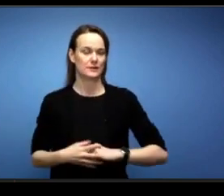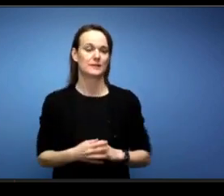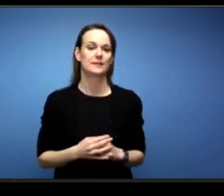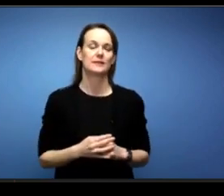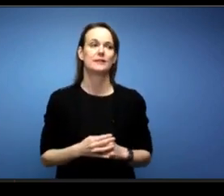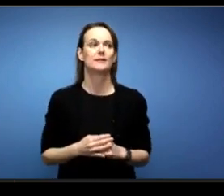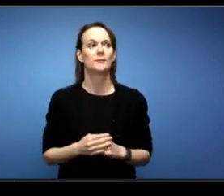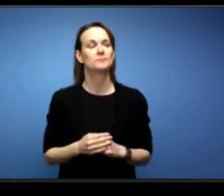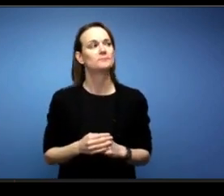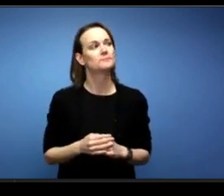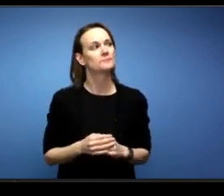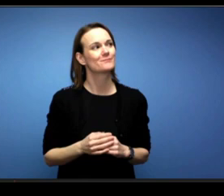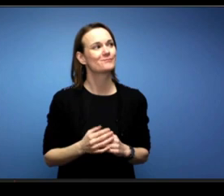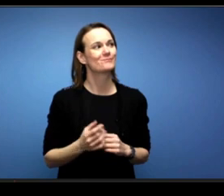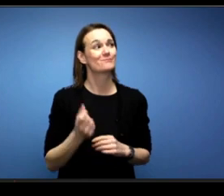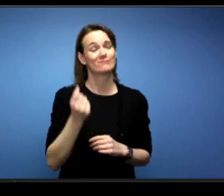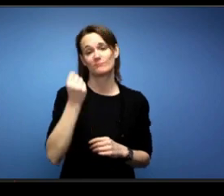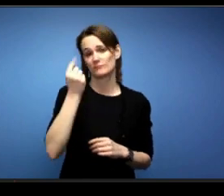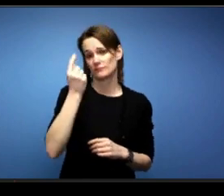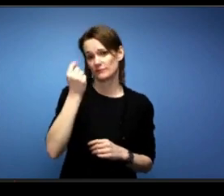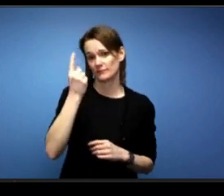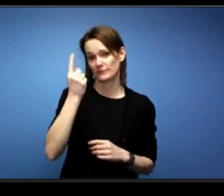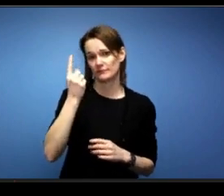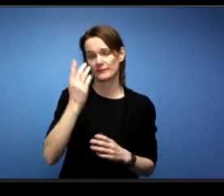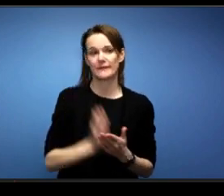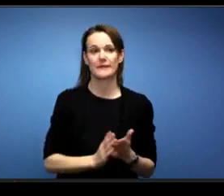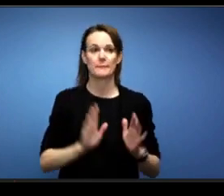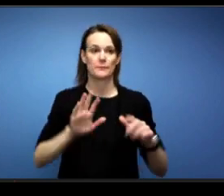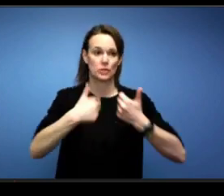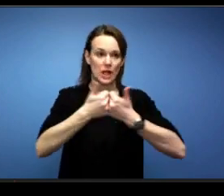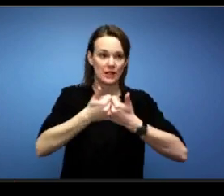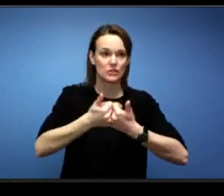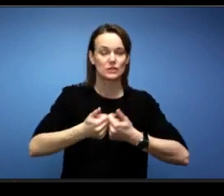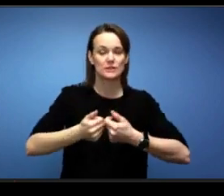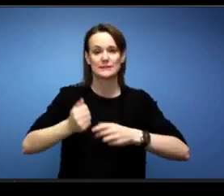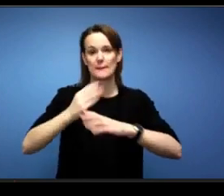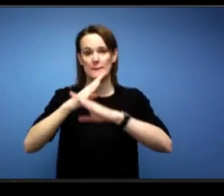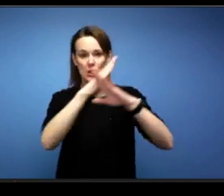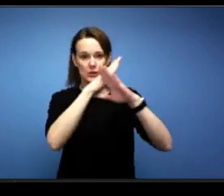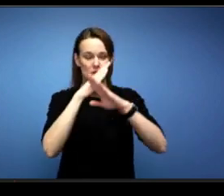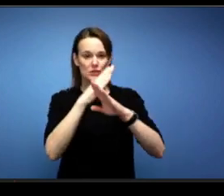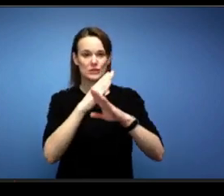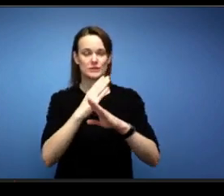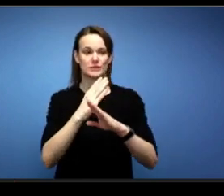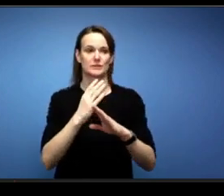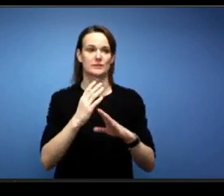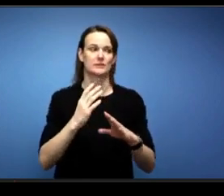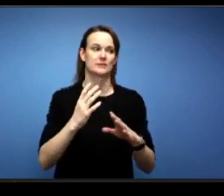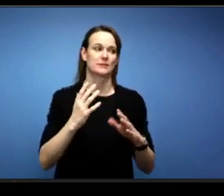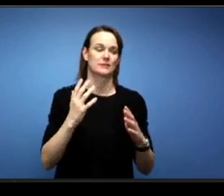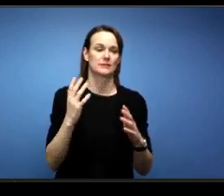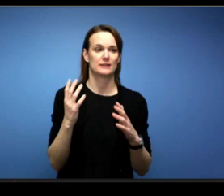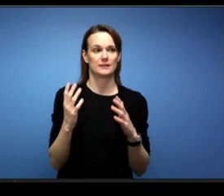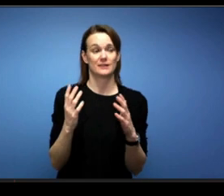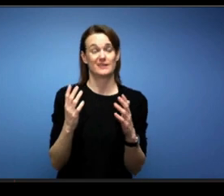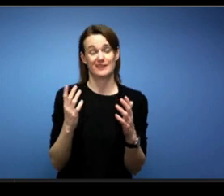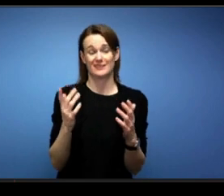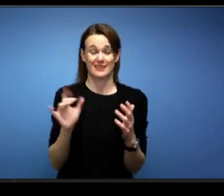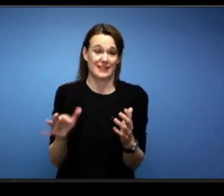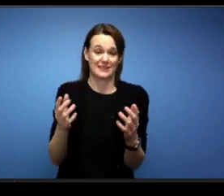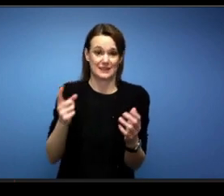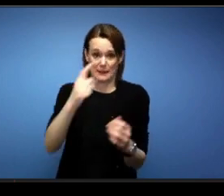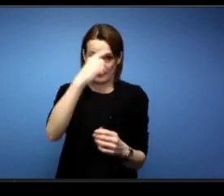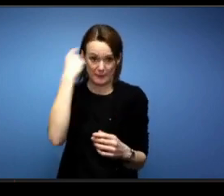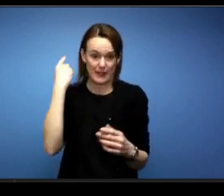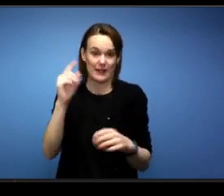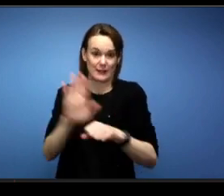considering, some of the challenges, the barriers, the adversities that are experienced by Black business